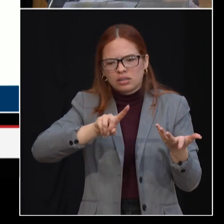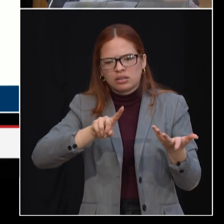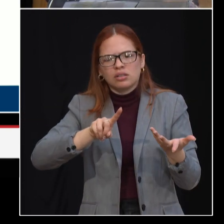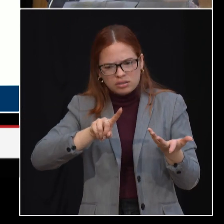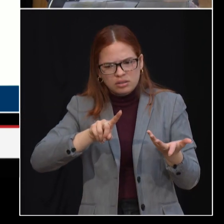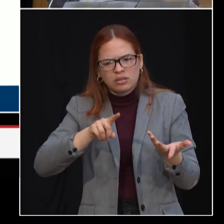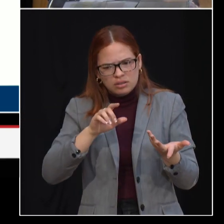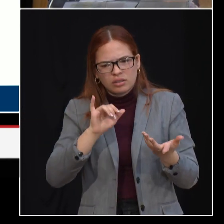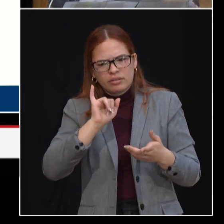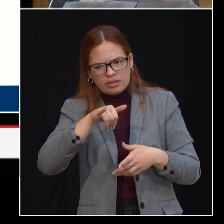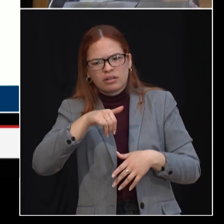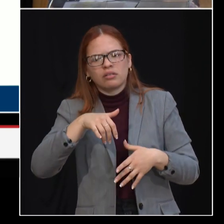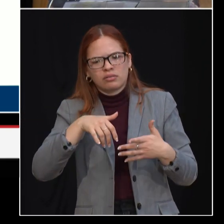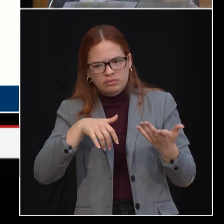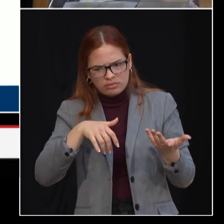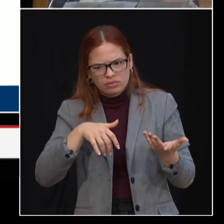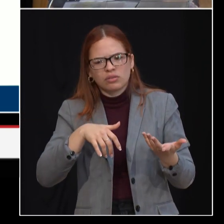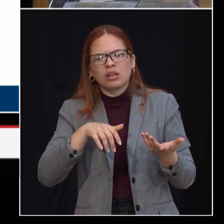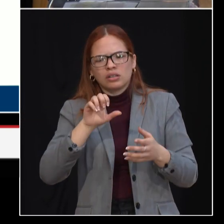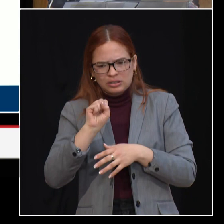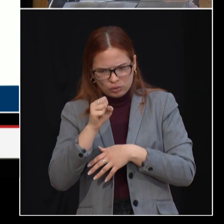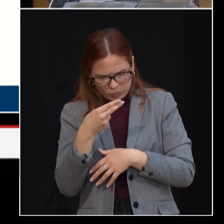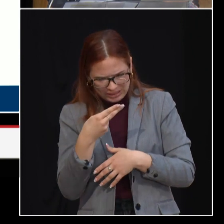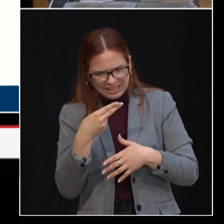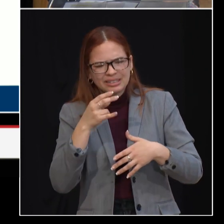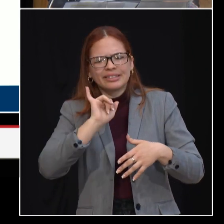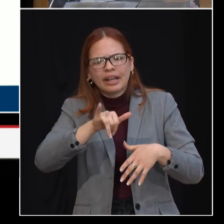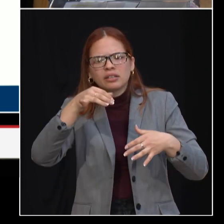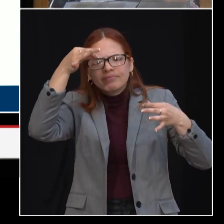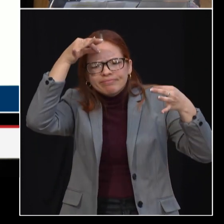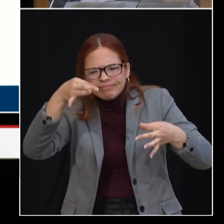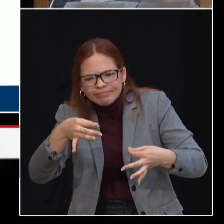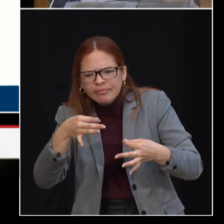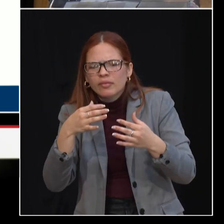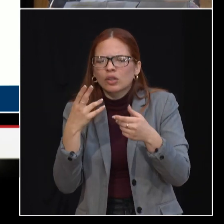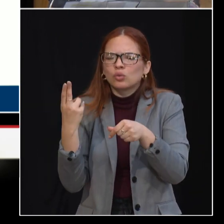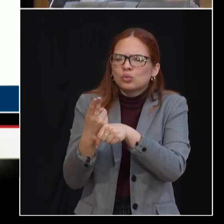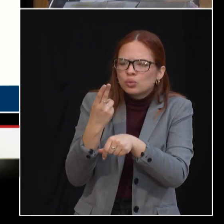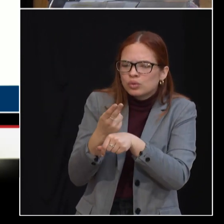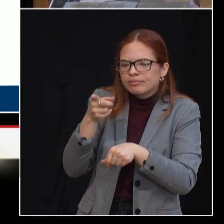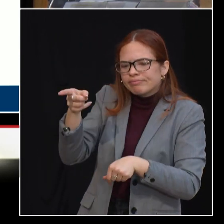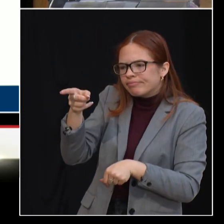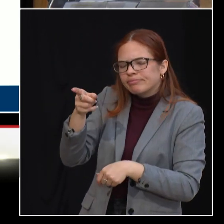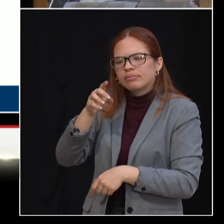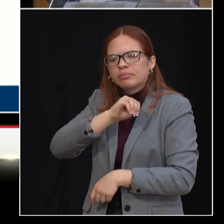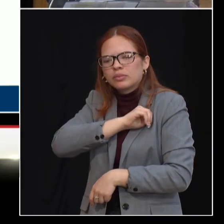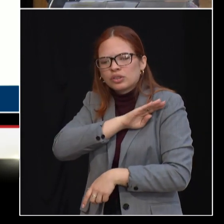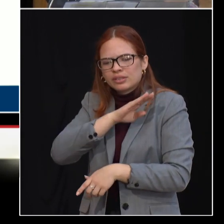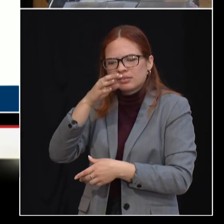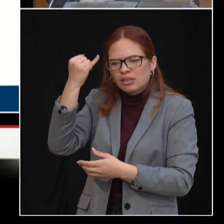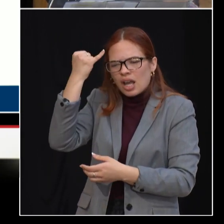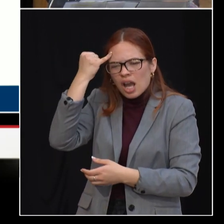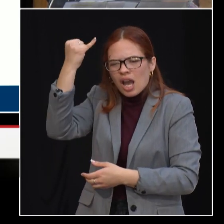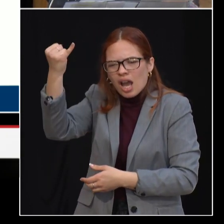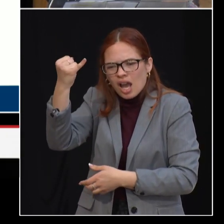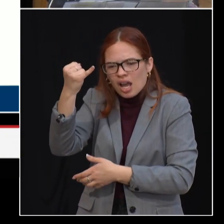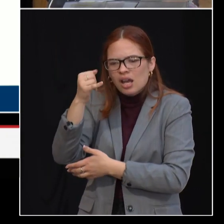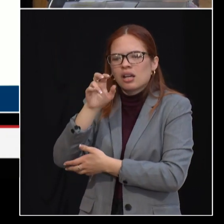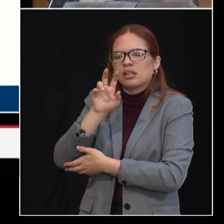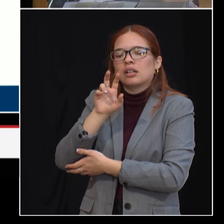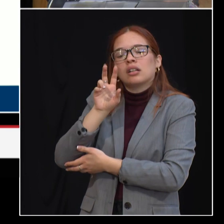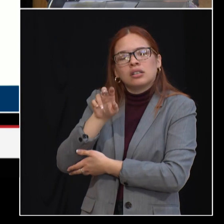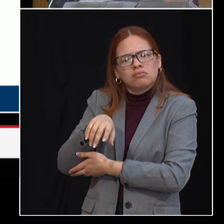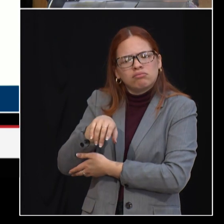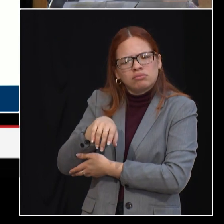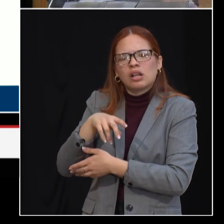to use the Mayor Bowser's innovative Our RFP process for the site. So the